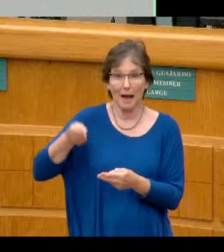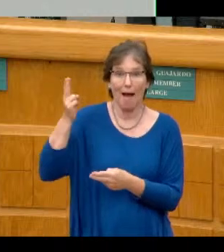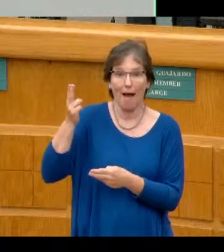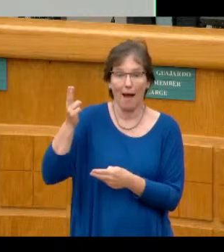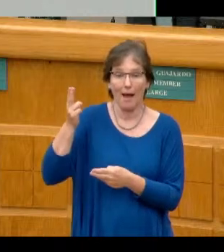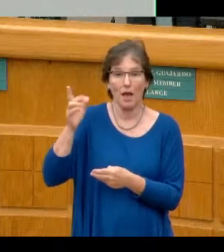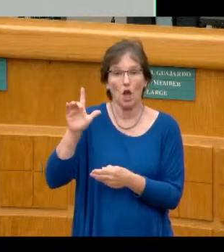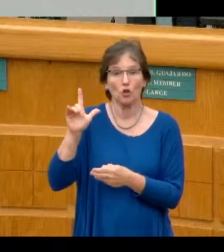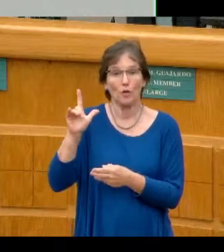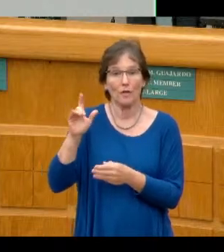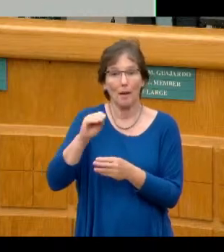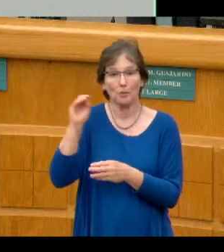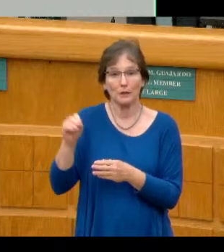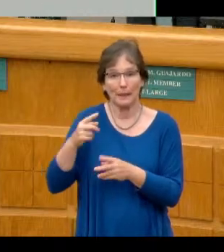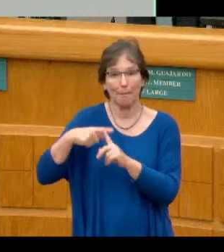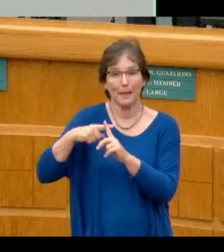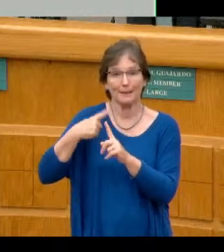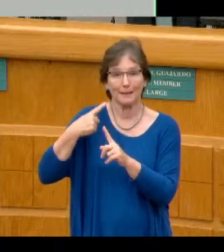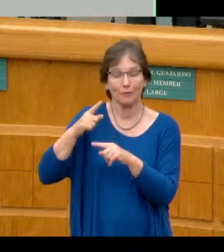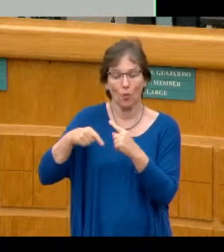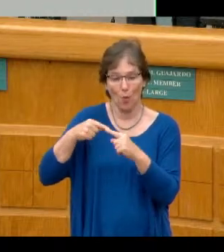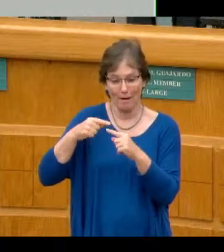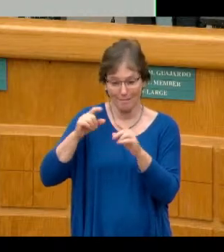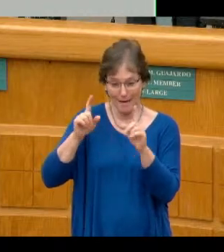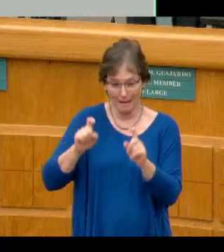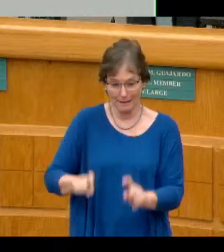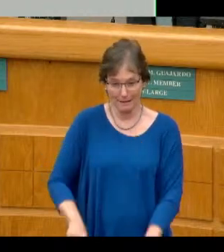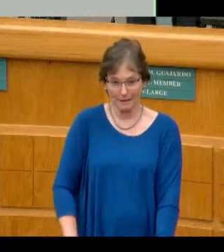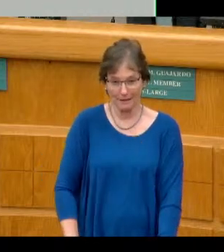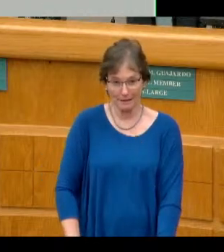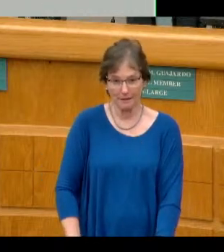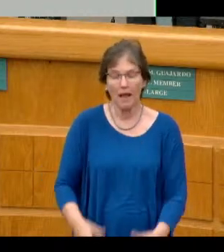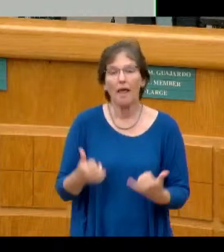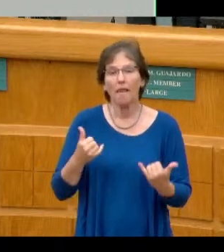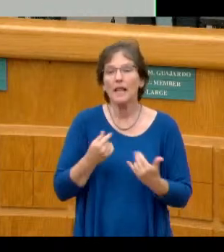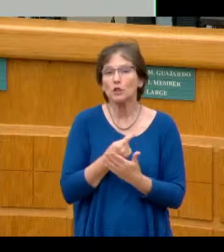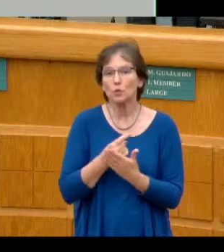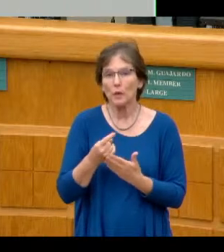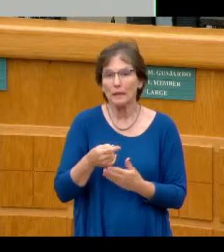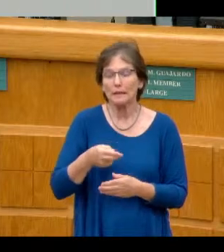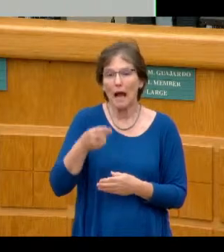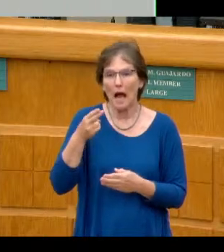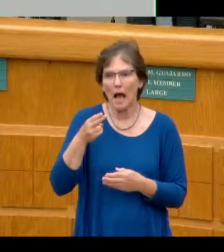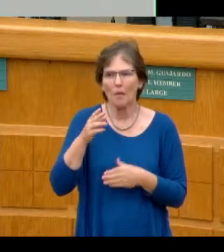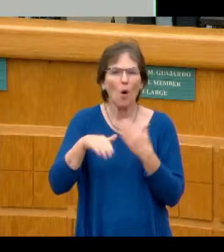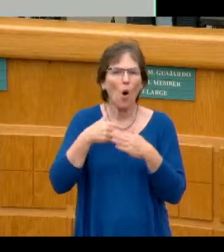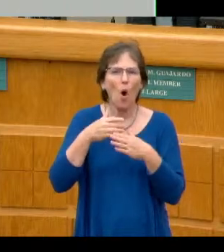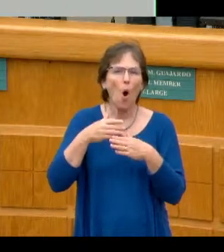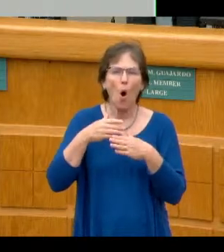per day in Jim Wells is just about as high as it is in Nueces County. It depends on the day which one's higher.